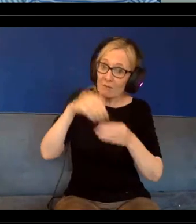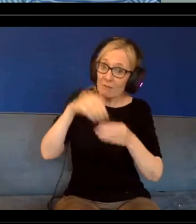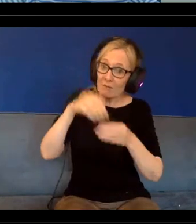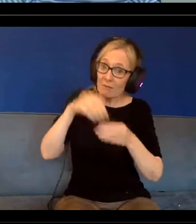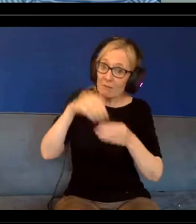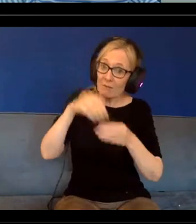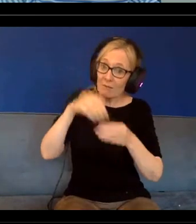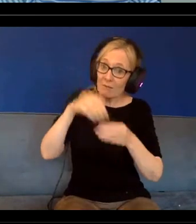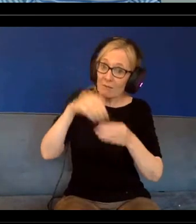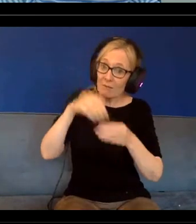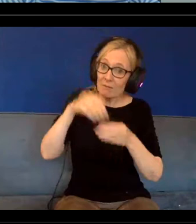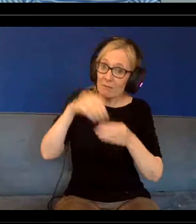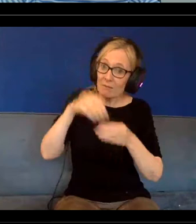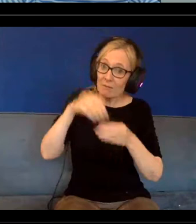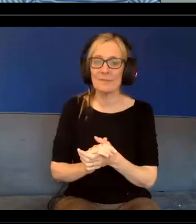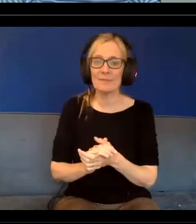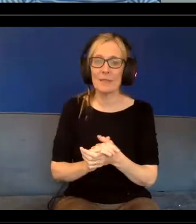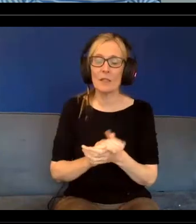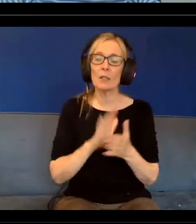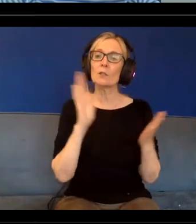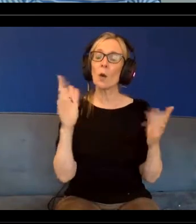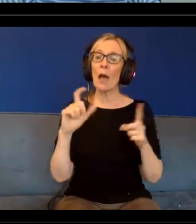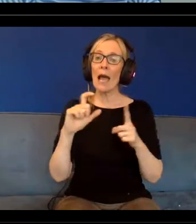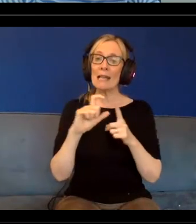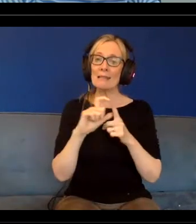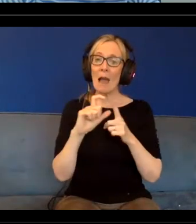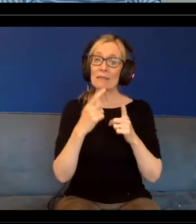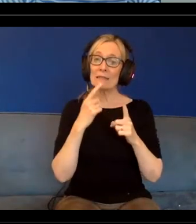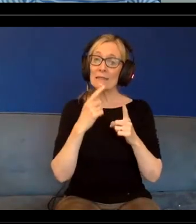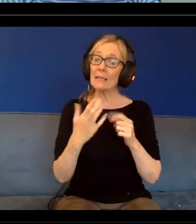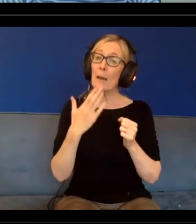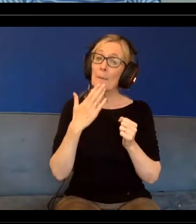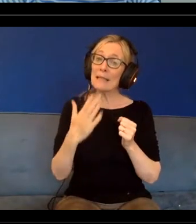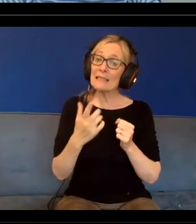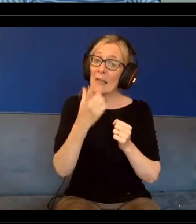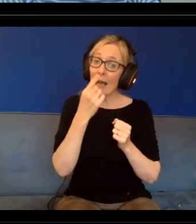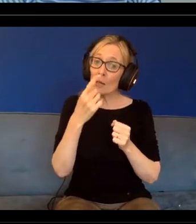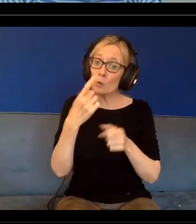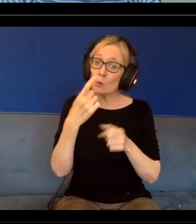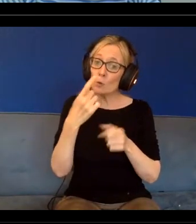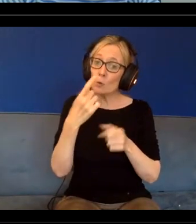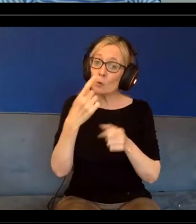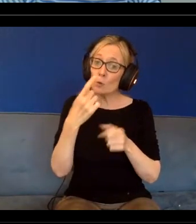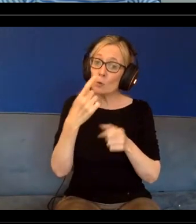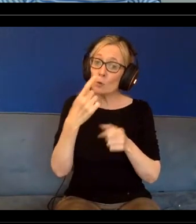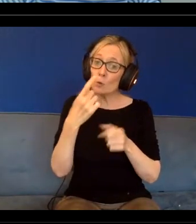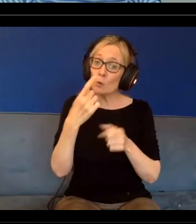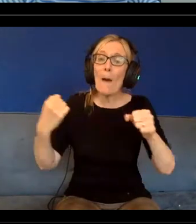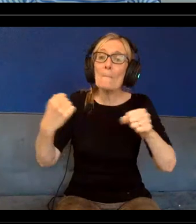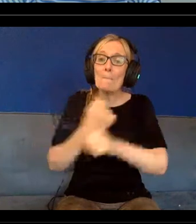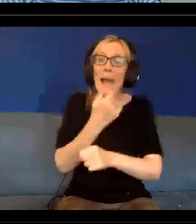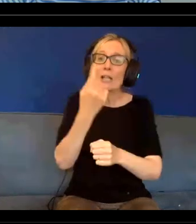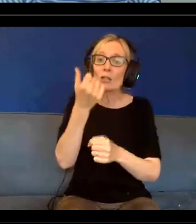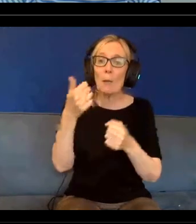So are you able to talk to us a bit more about Make Some Noise and the research there?